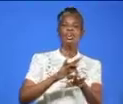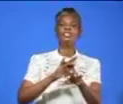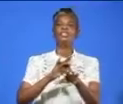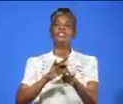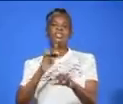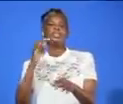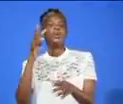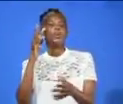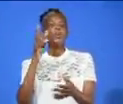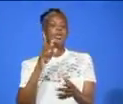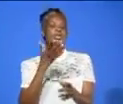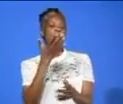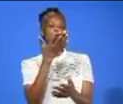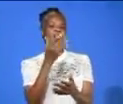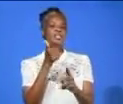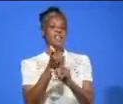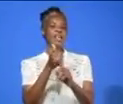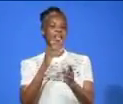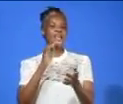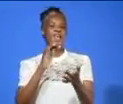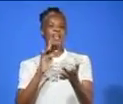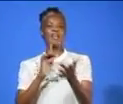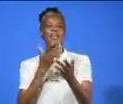hands. 'Cause when you're